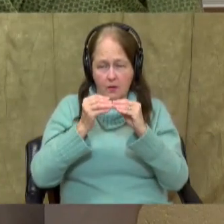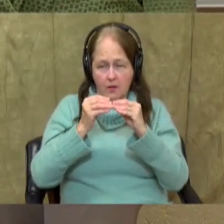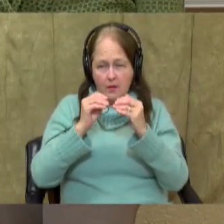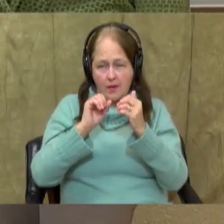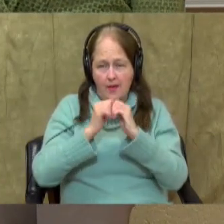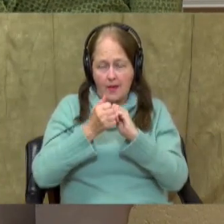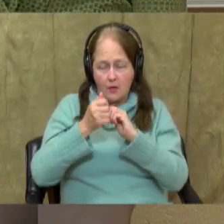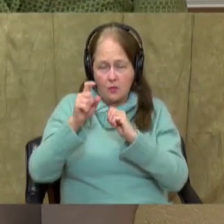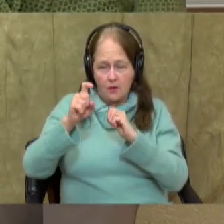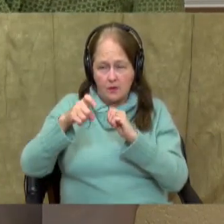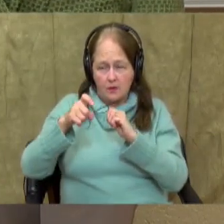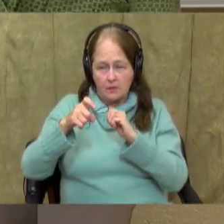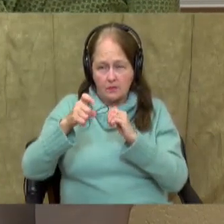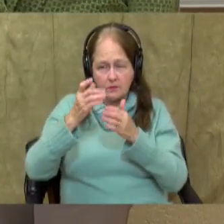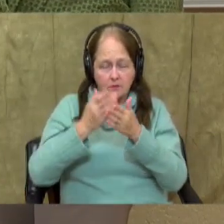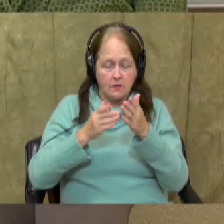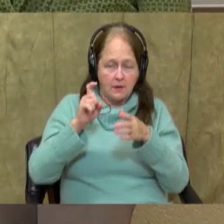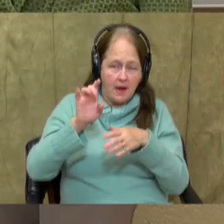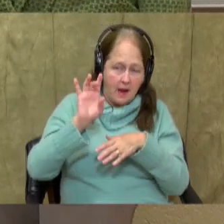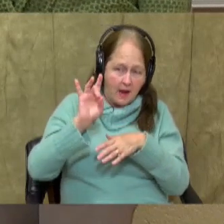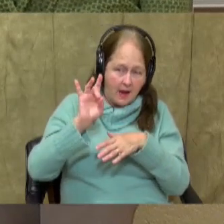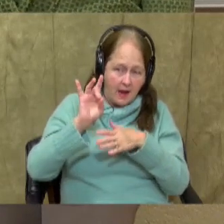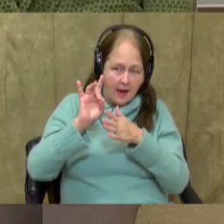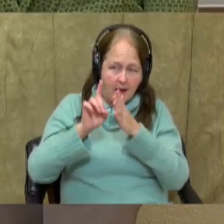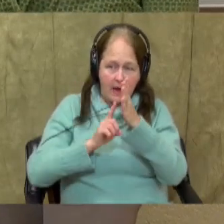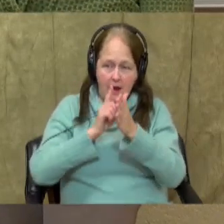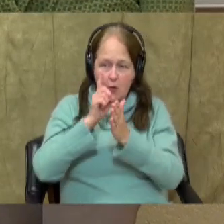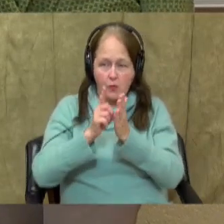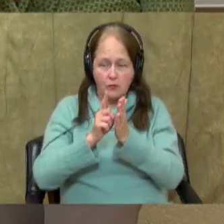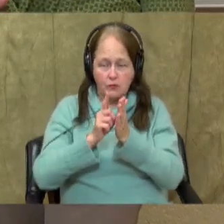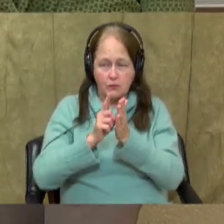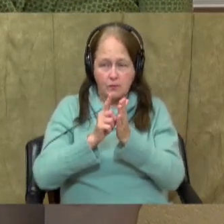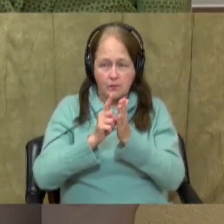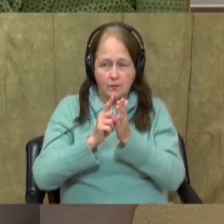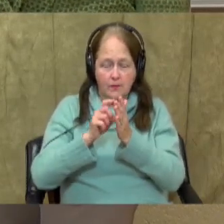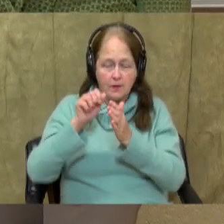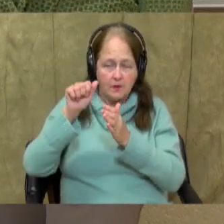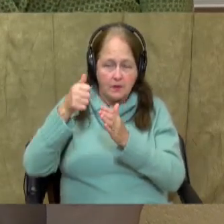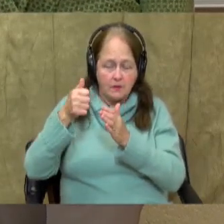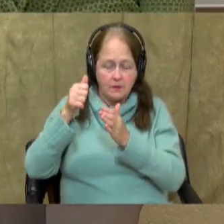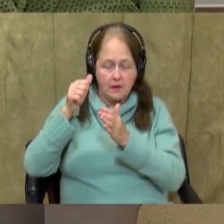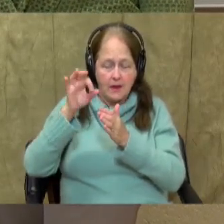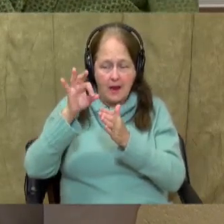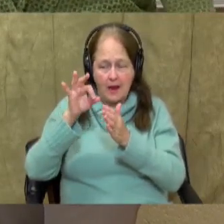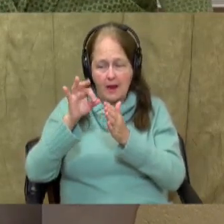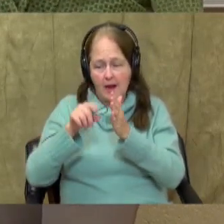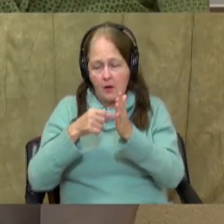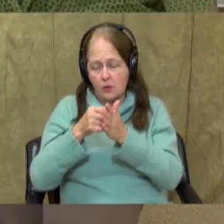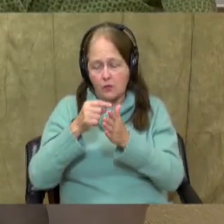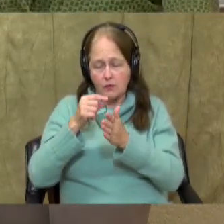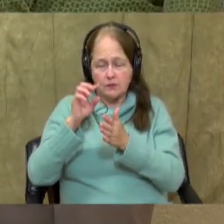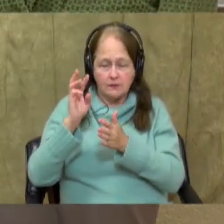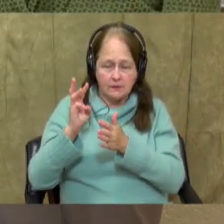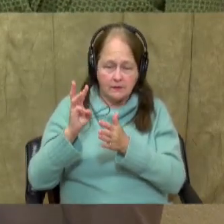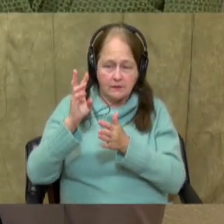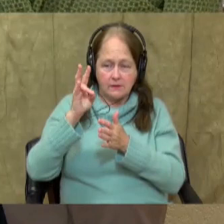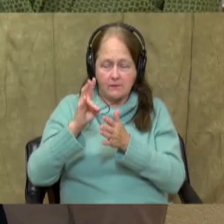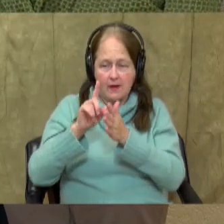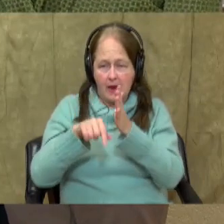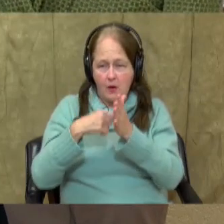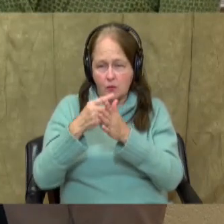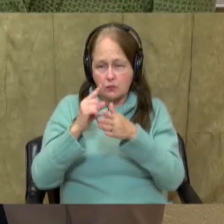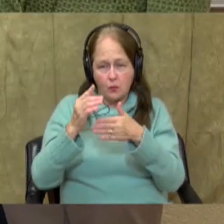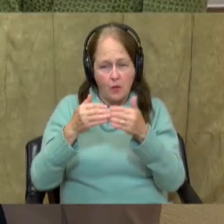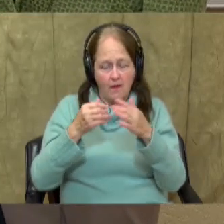how much they need. Some people may need 8, which is about the standard, but there could be 10, 9, 7, 6, whatever the answer